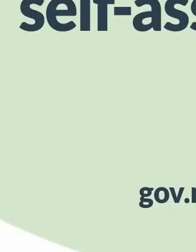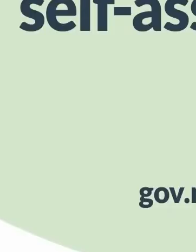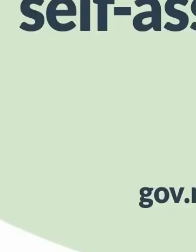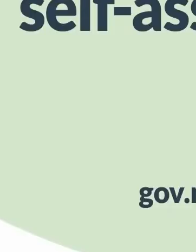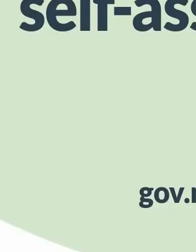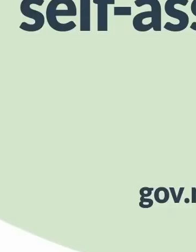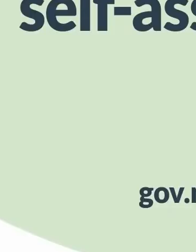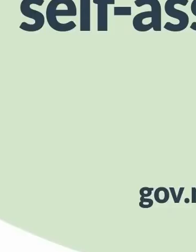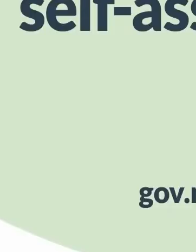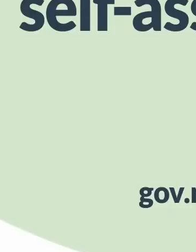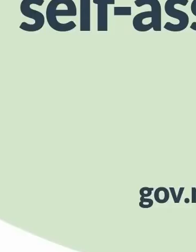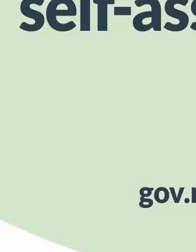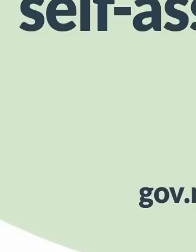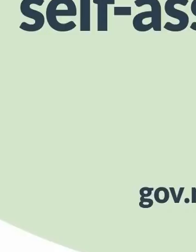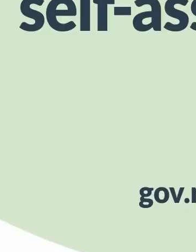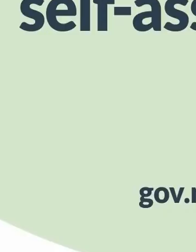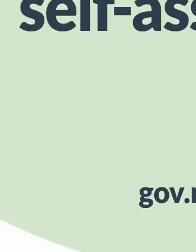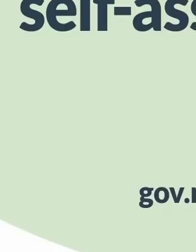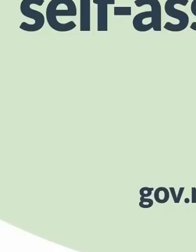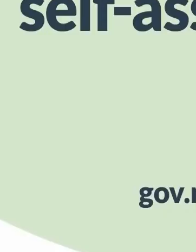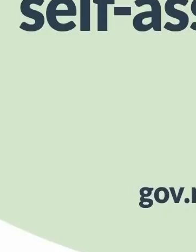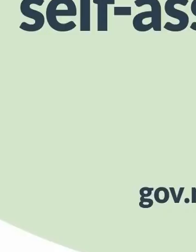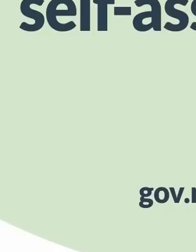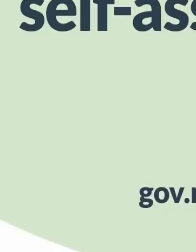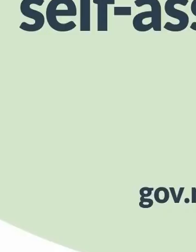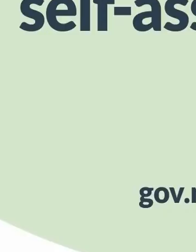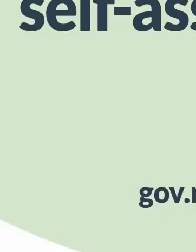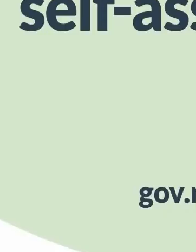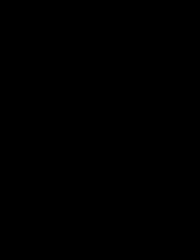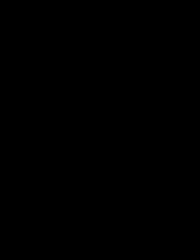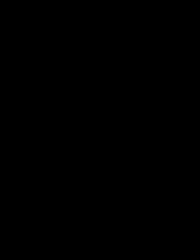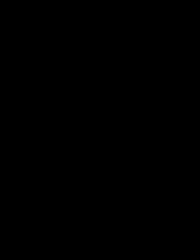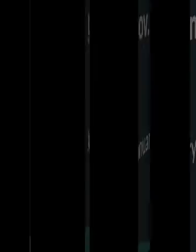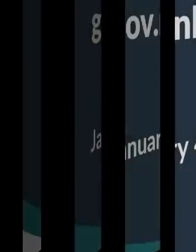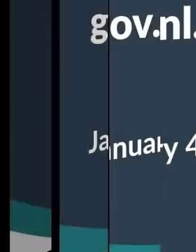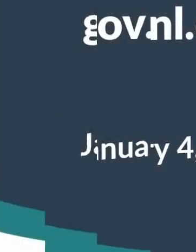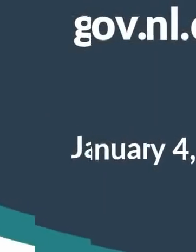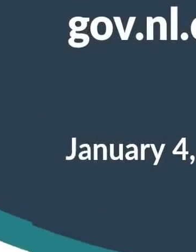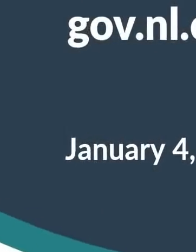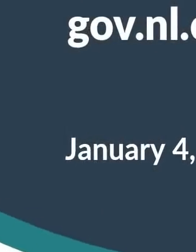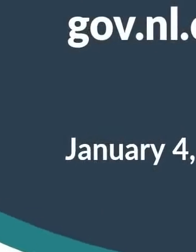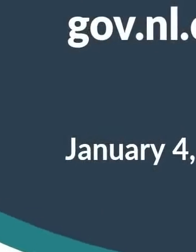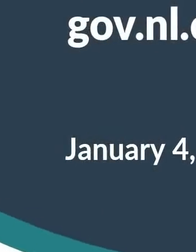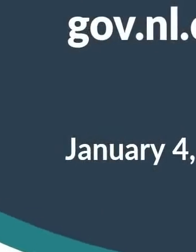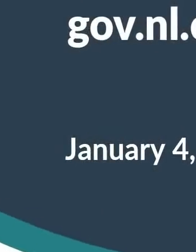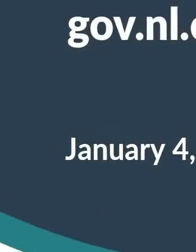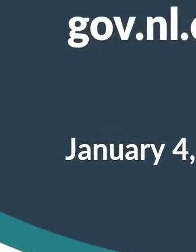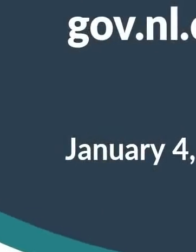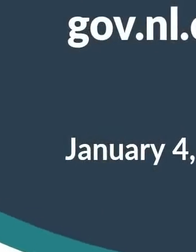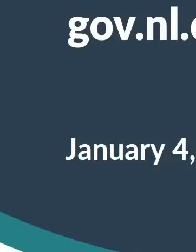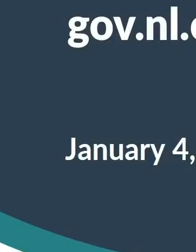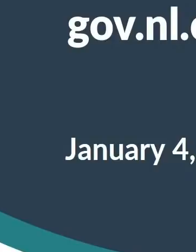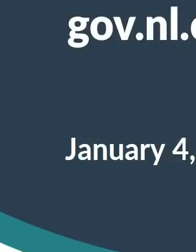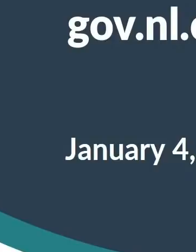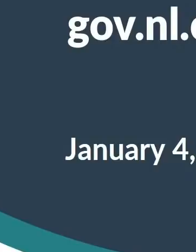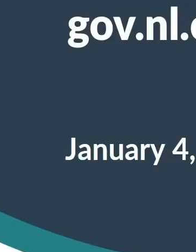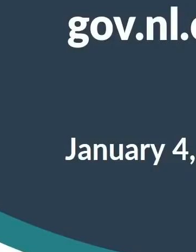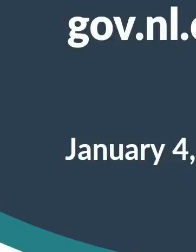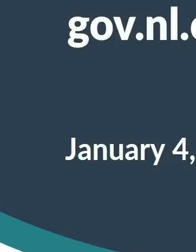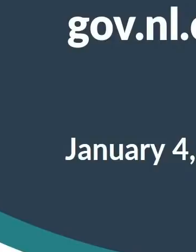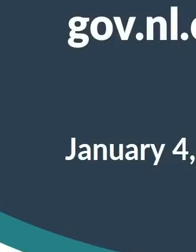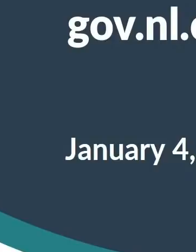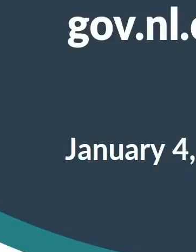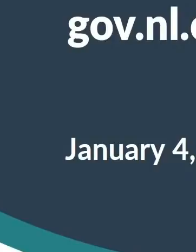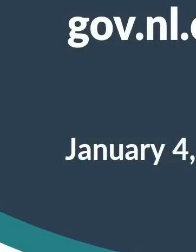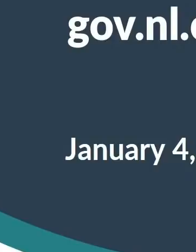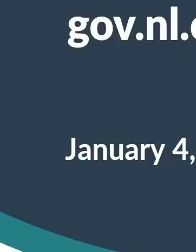good afternoon. Thank you for tuning in to the Government of Newfoundland and Labrador's COVID-19 news conference. I'm Leslie Clark with the Department of Health and Community Services,